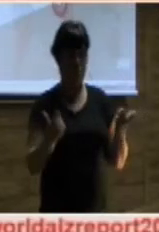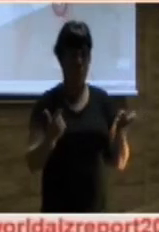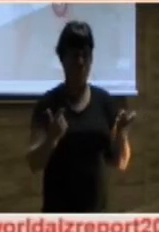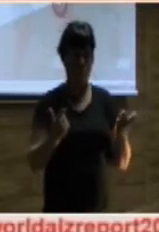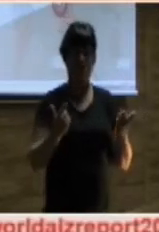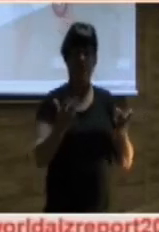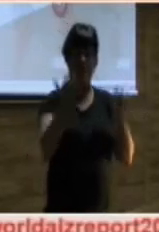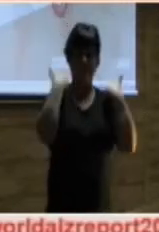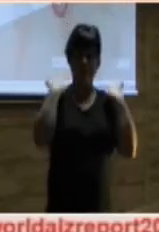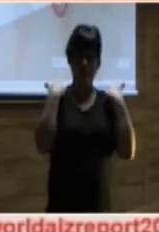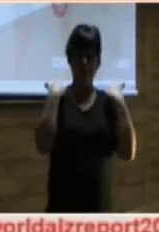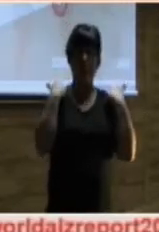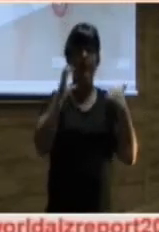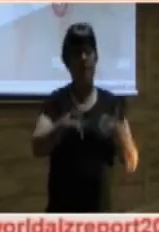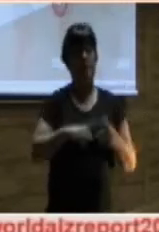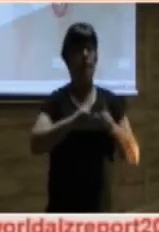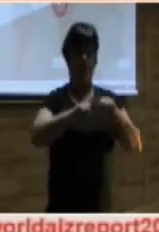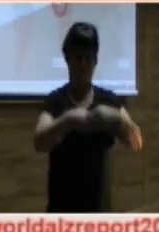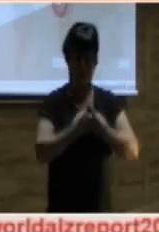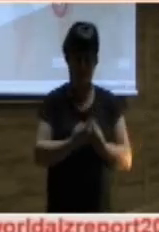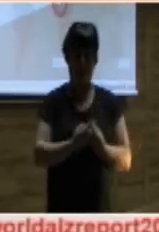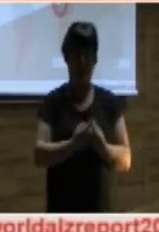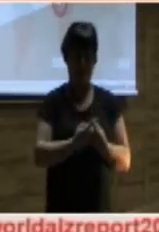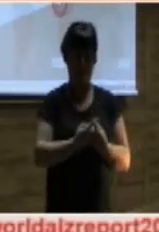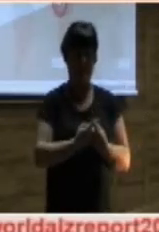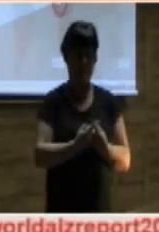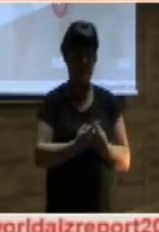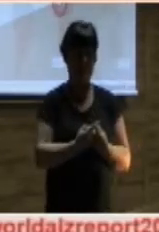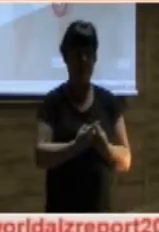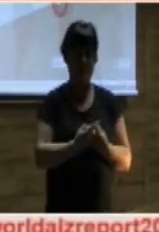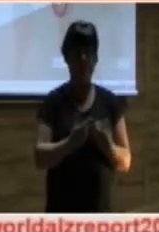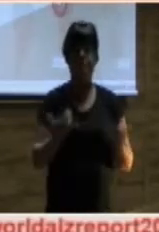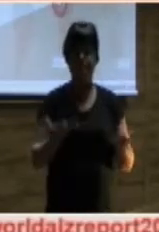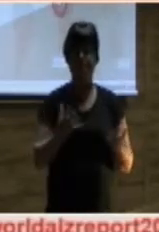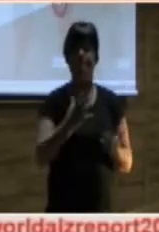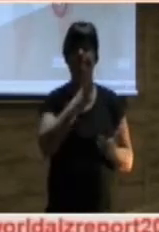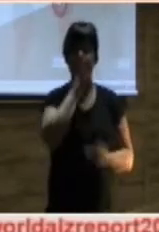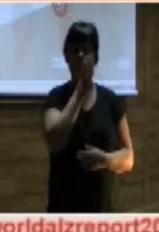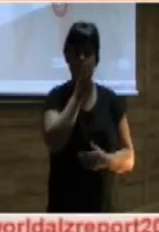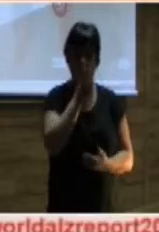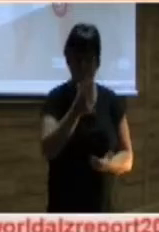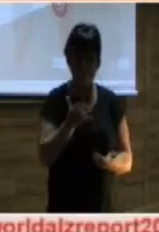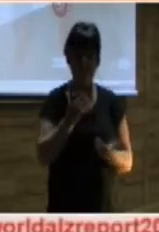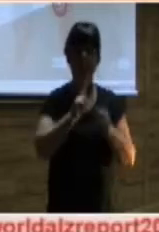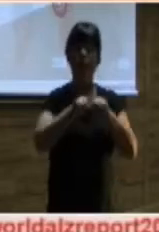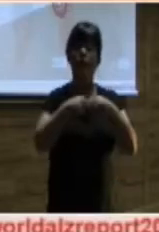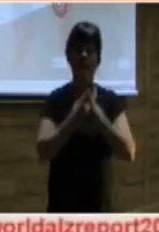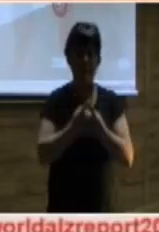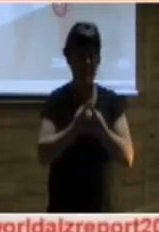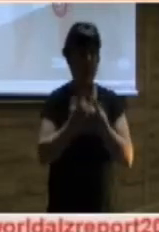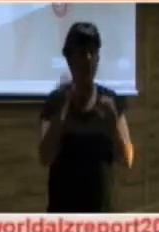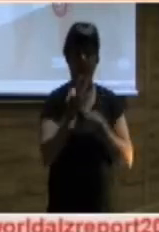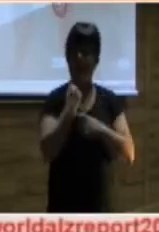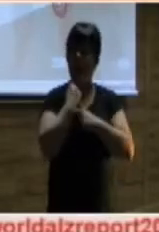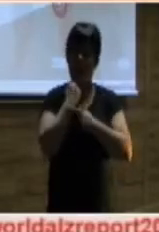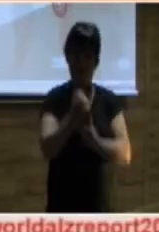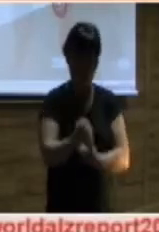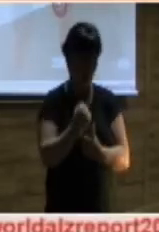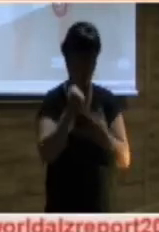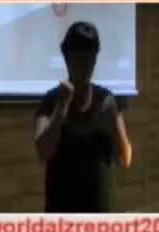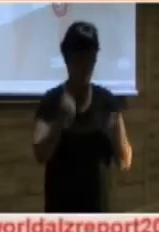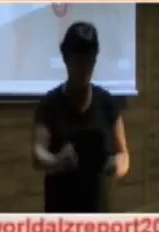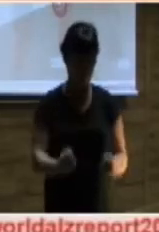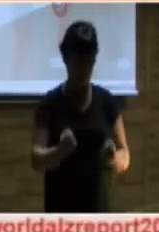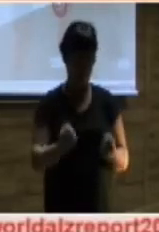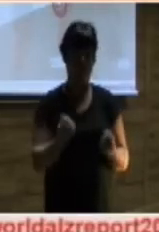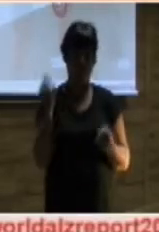that is where I believe a lot of support needs to happen, and that is what we are saying to governments, that you need to